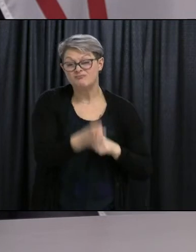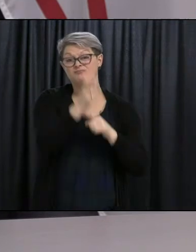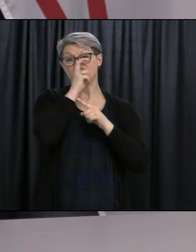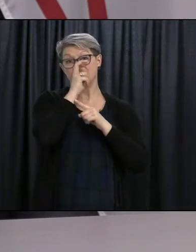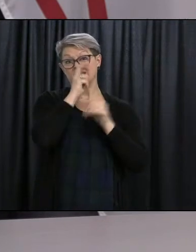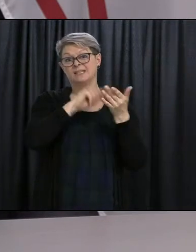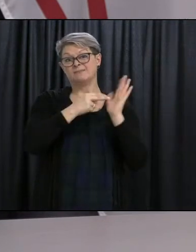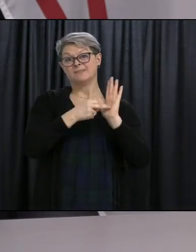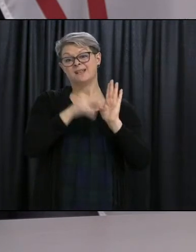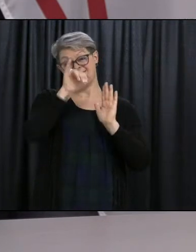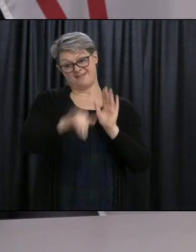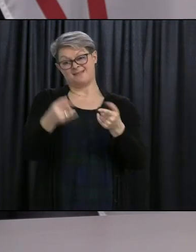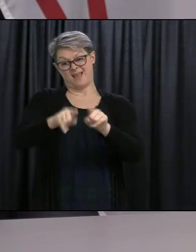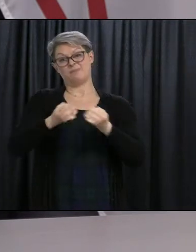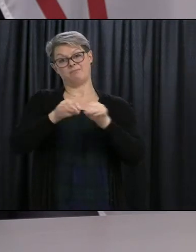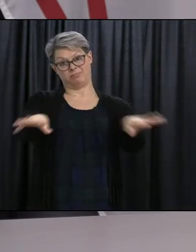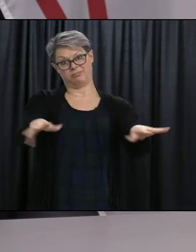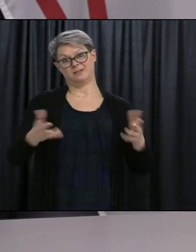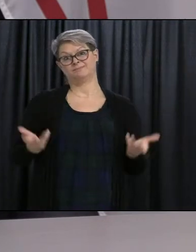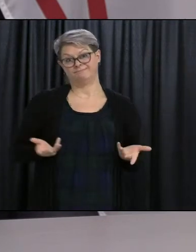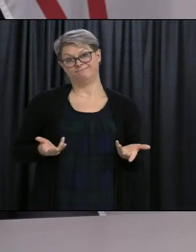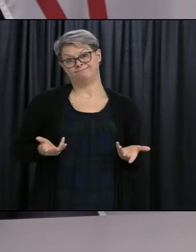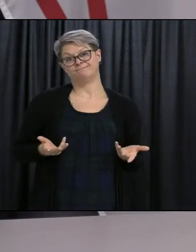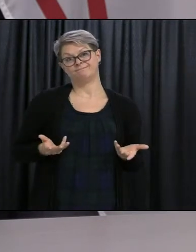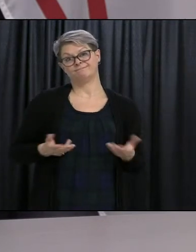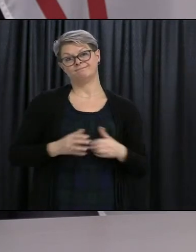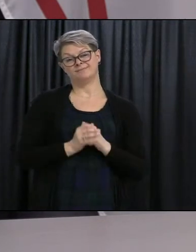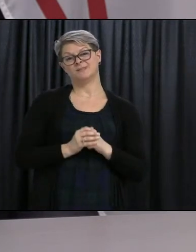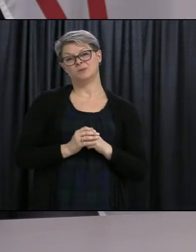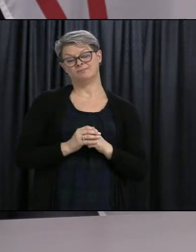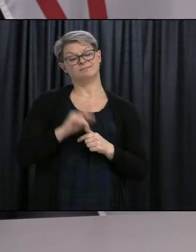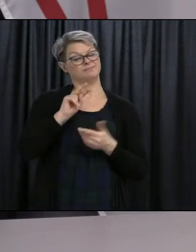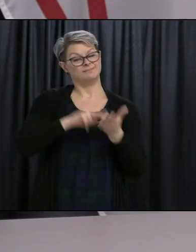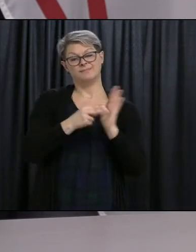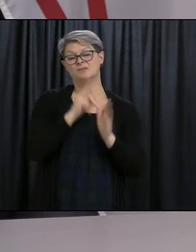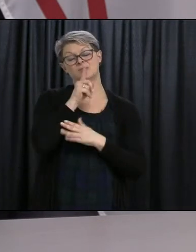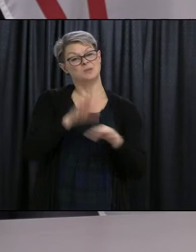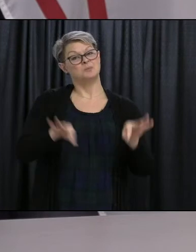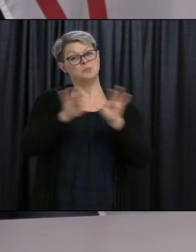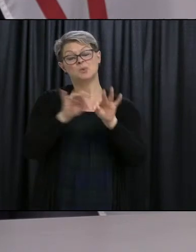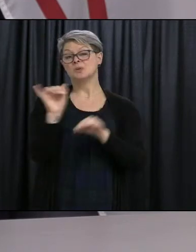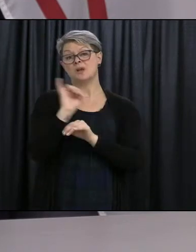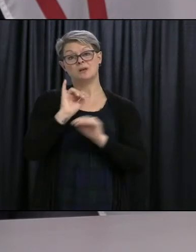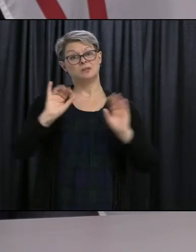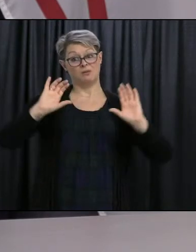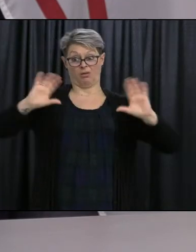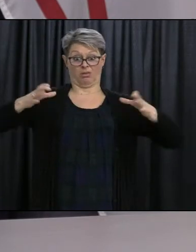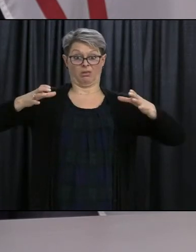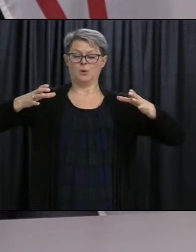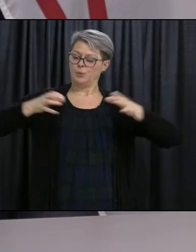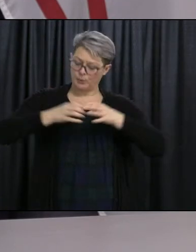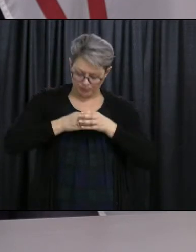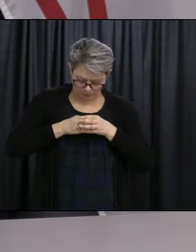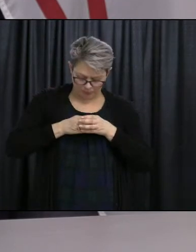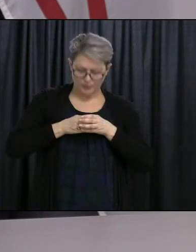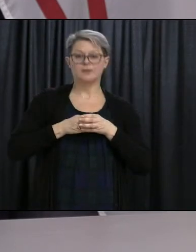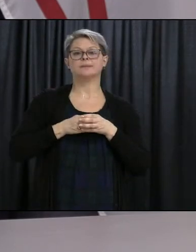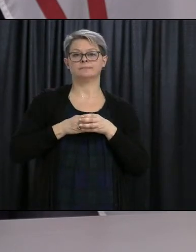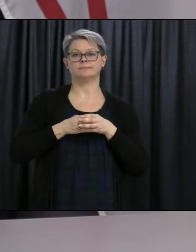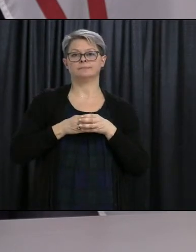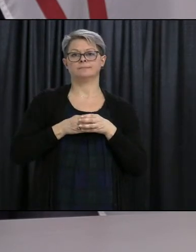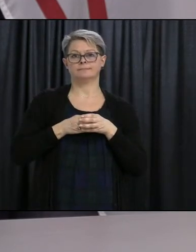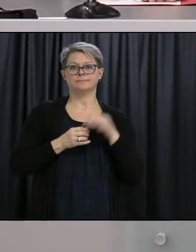stick to those public health measures that we need to do and reduce our contacts as much as we can. I guess my other